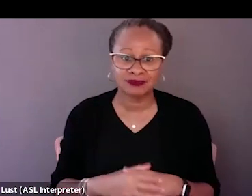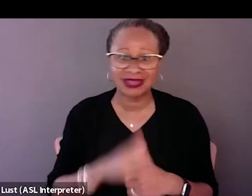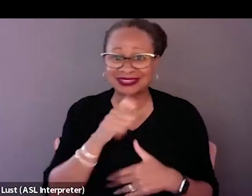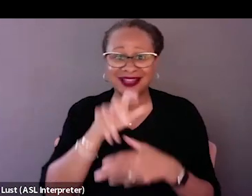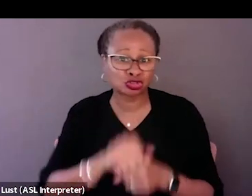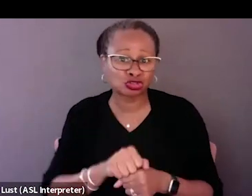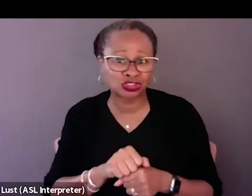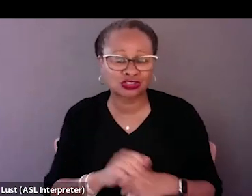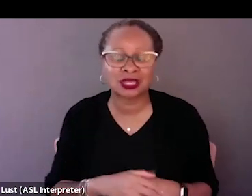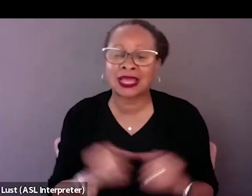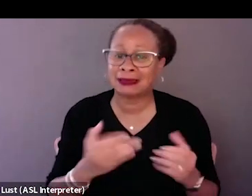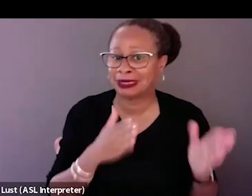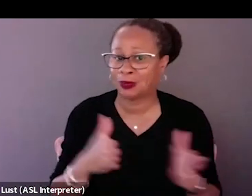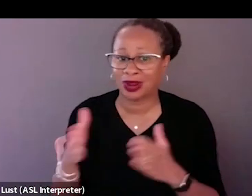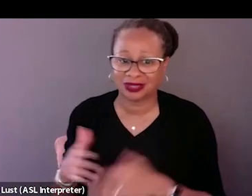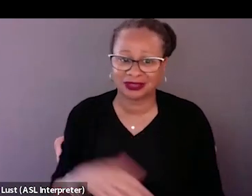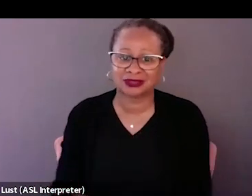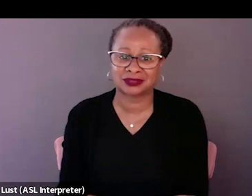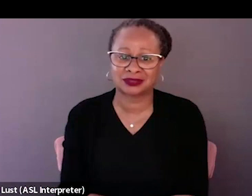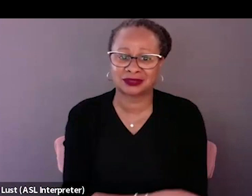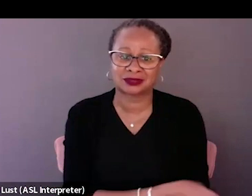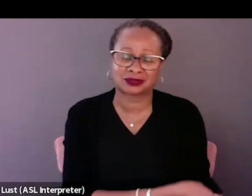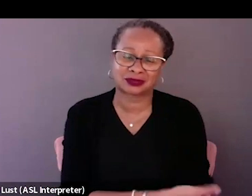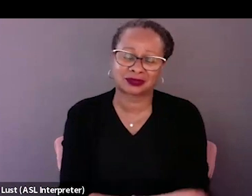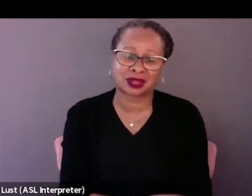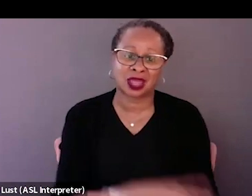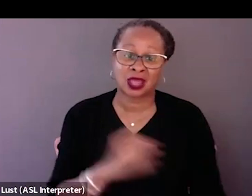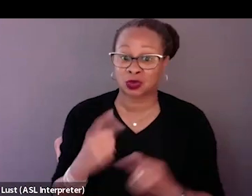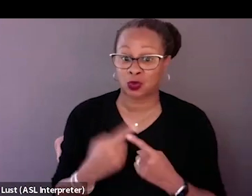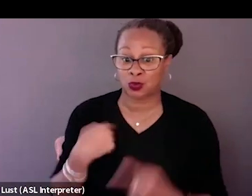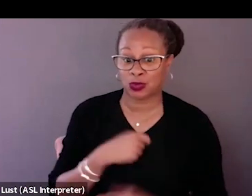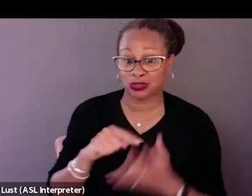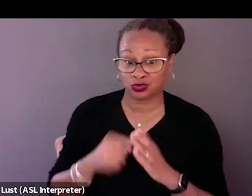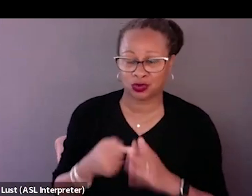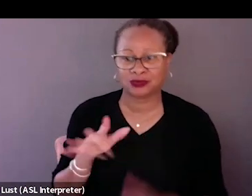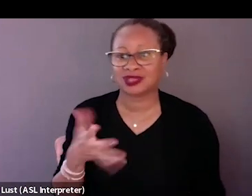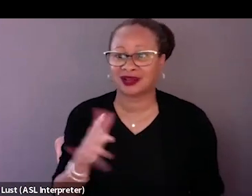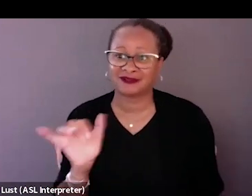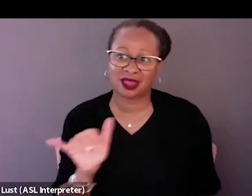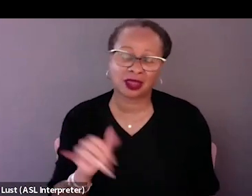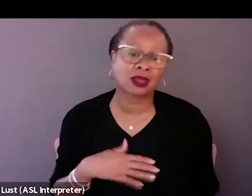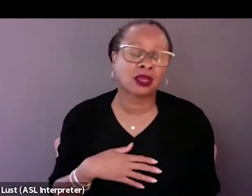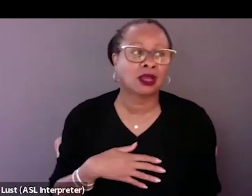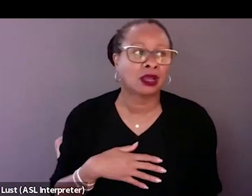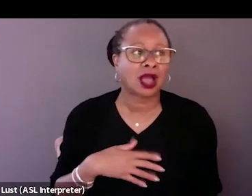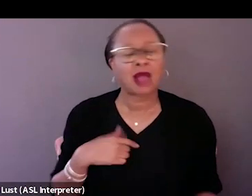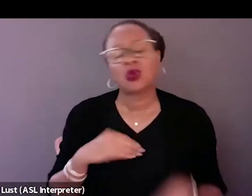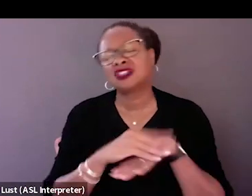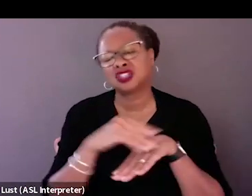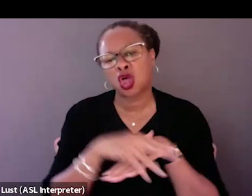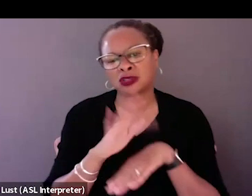non-traditional in many respects. And so when we started, it was just sort of like, well, I'll consult,